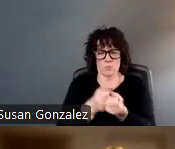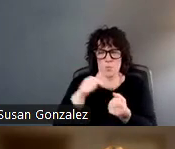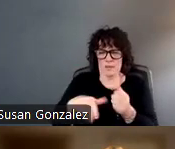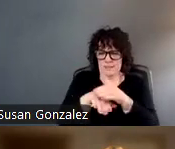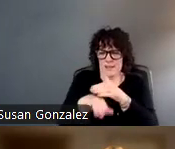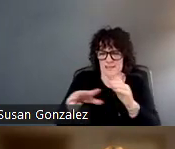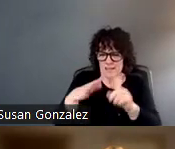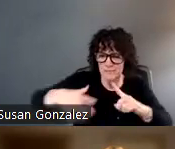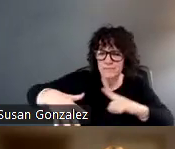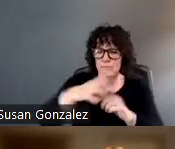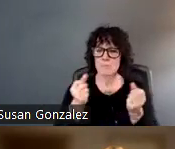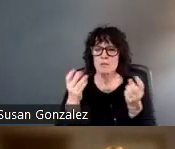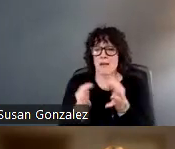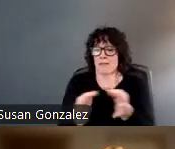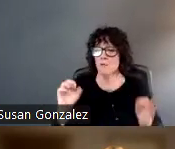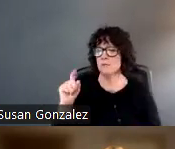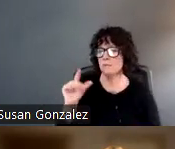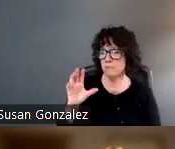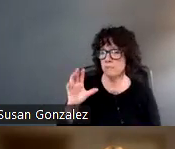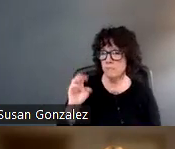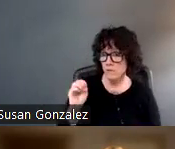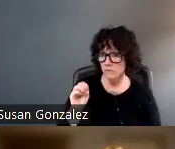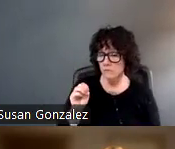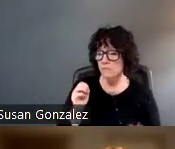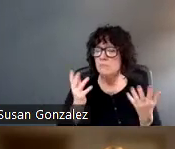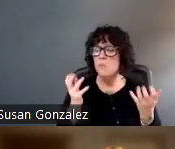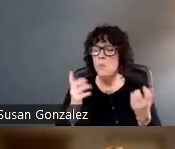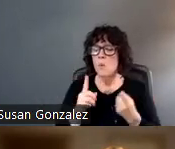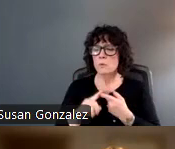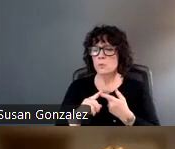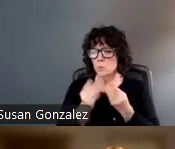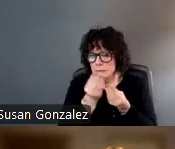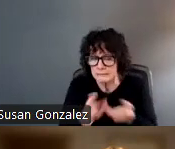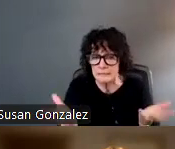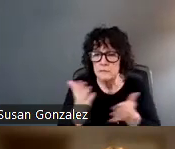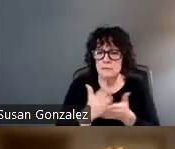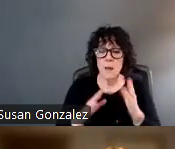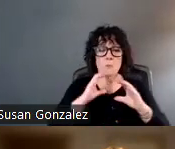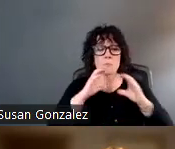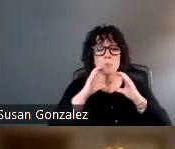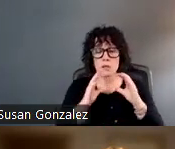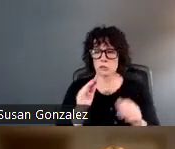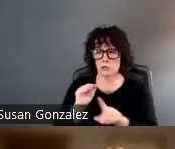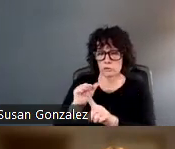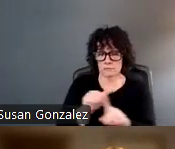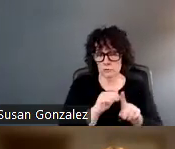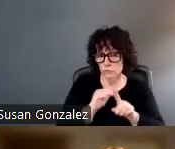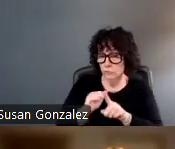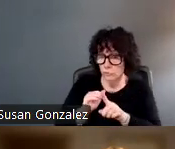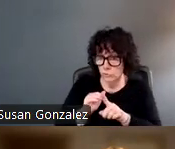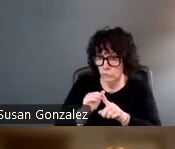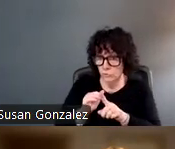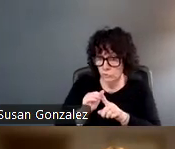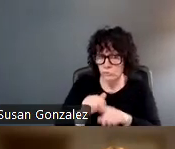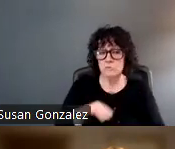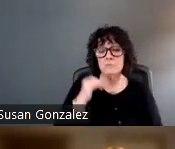a few communication reminders. If you're using a language channel, please speak in that language. Click Mute